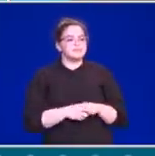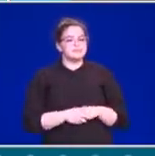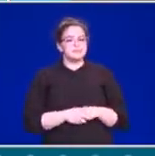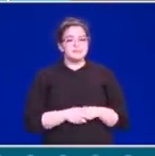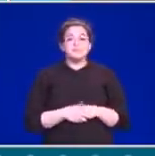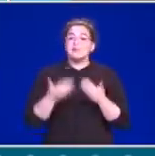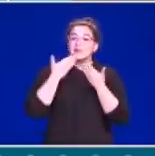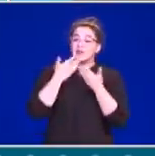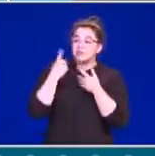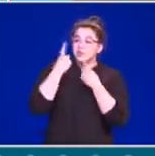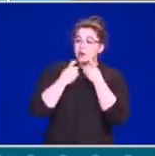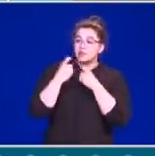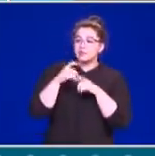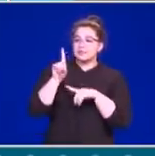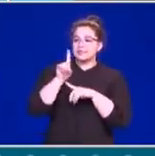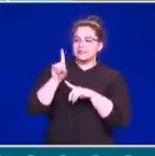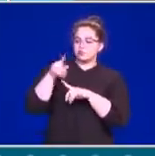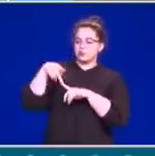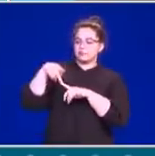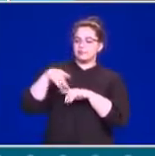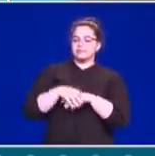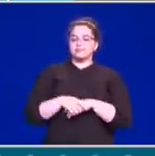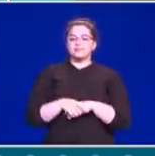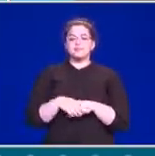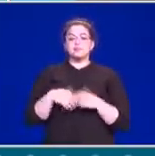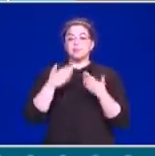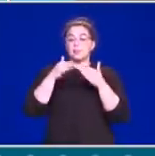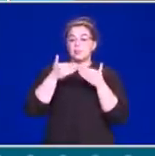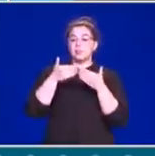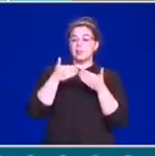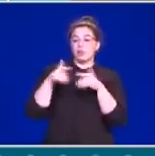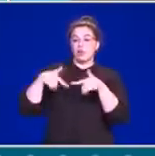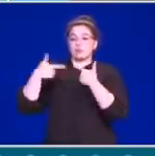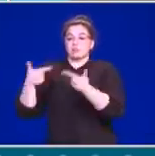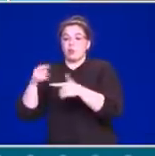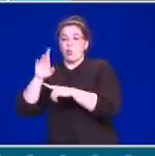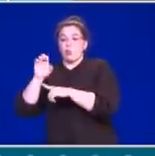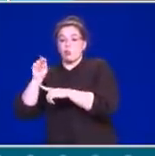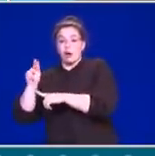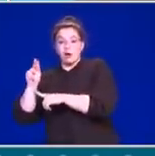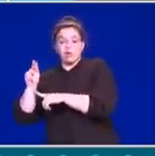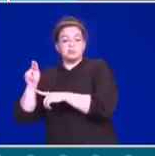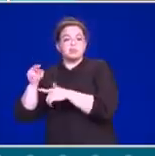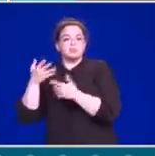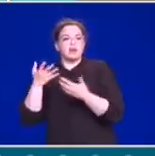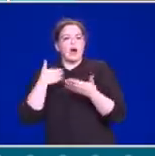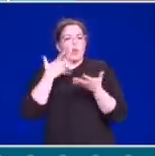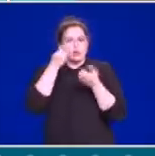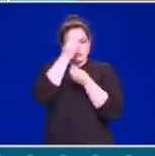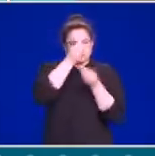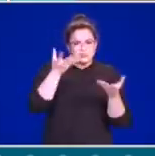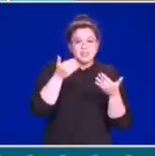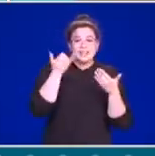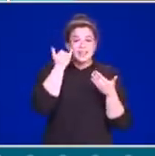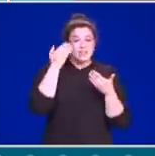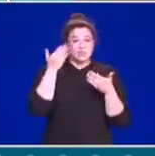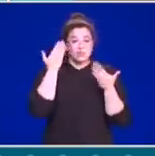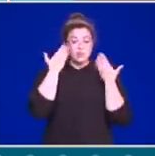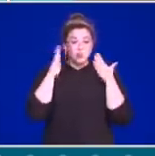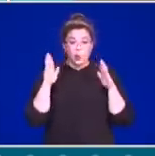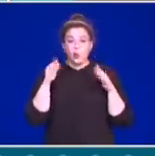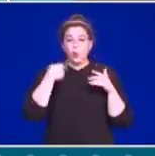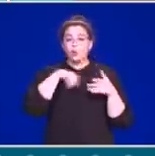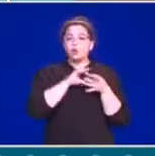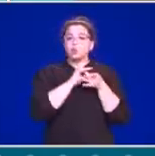differential privacy. And before I toss it over to Ron Jarman, Dr. Jarman, I'll just note that for those who aren't aware, we